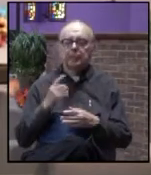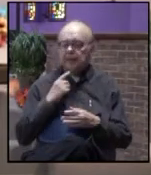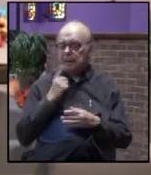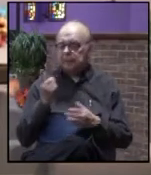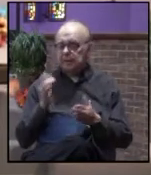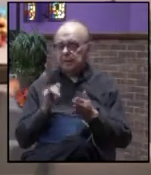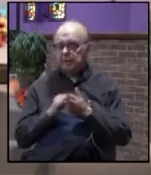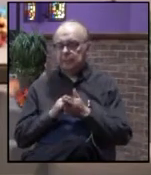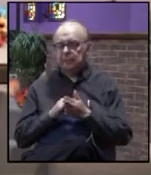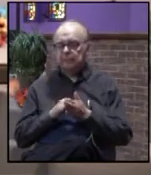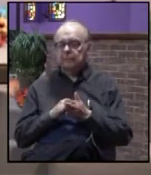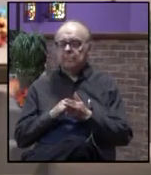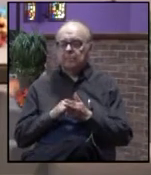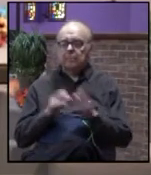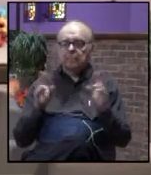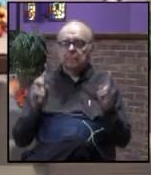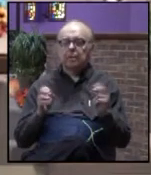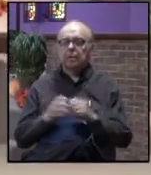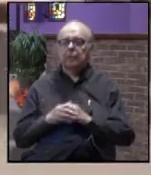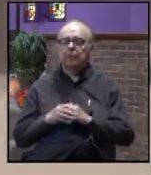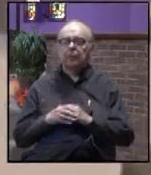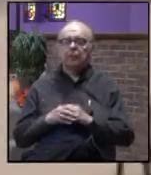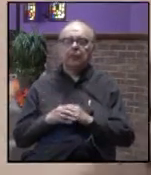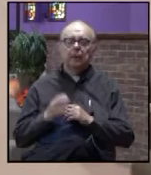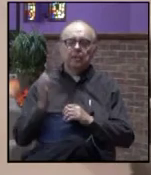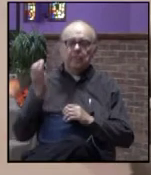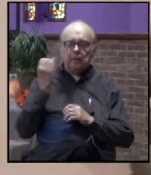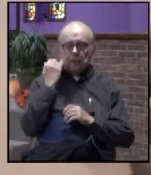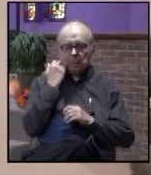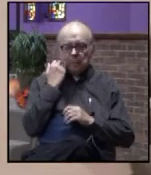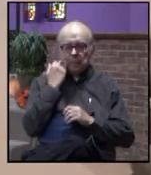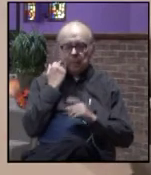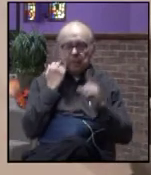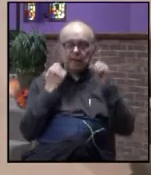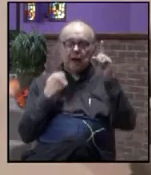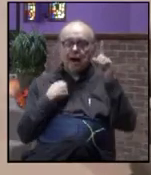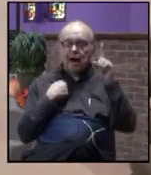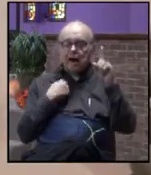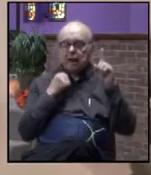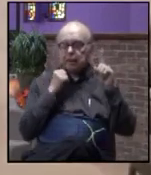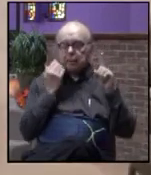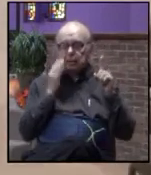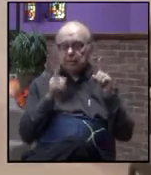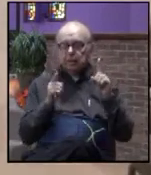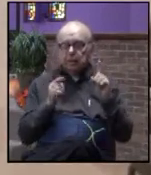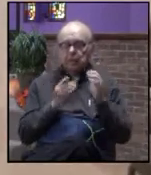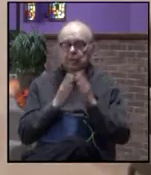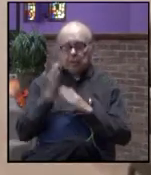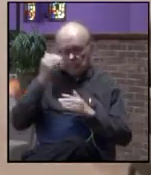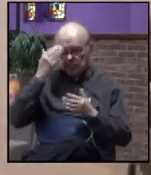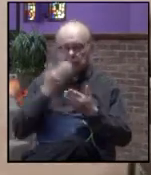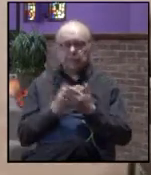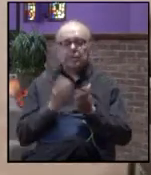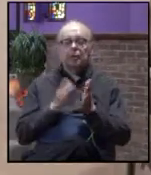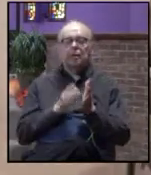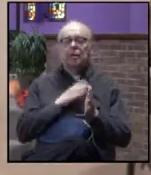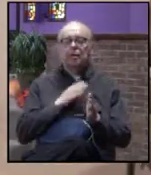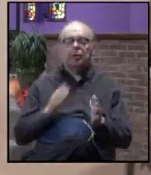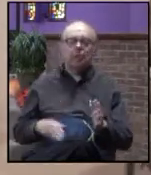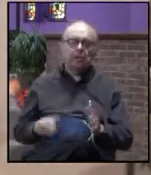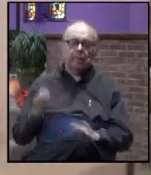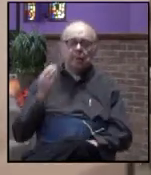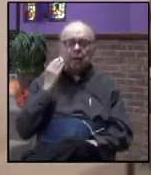this. He says, if I don't know you, which is through my son, Jesus Christ. I don't